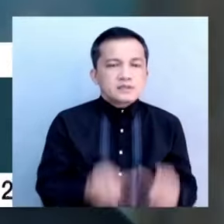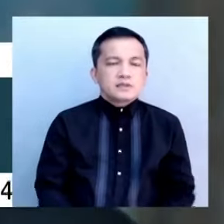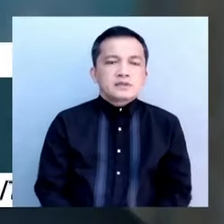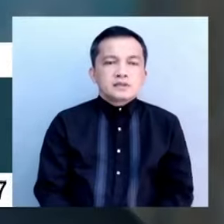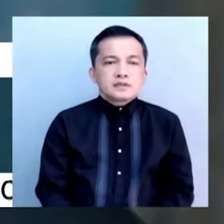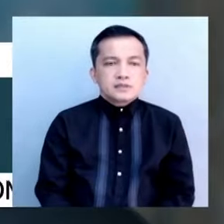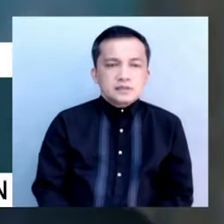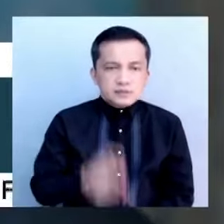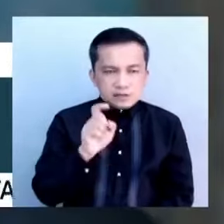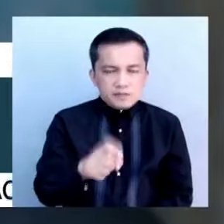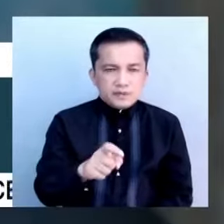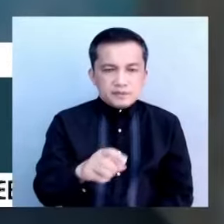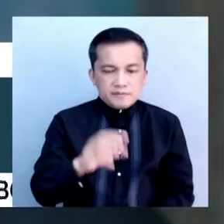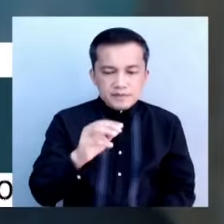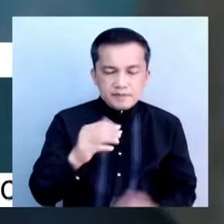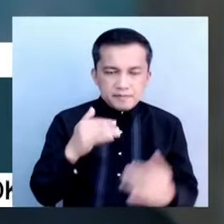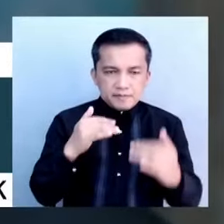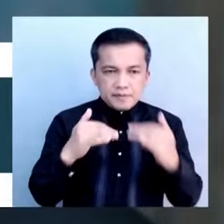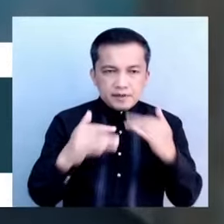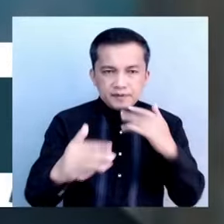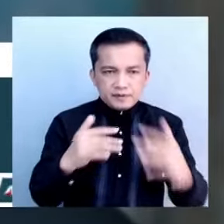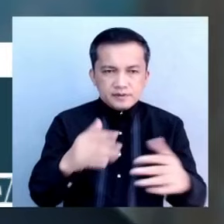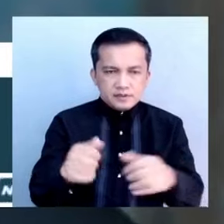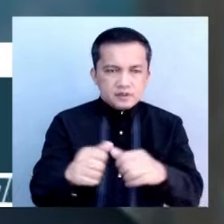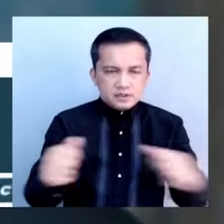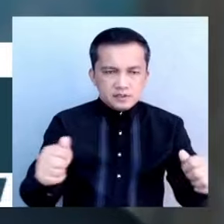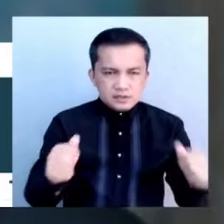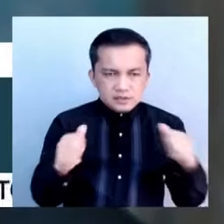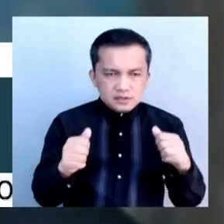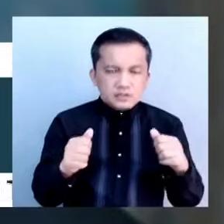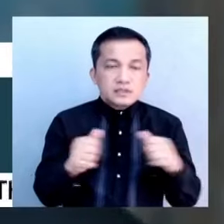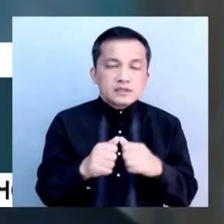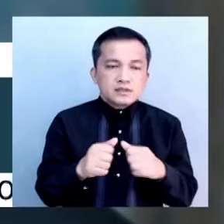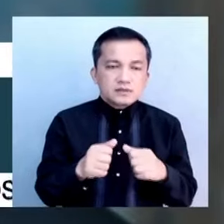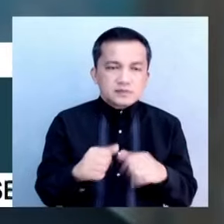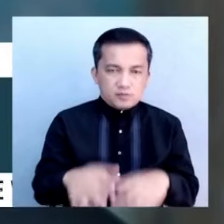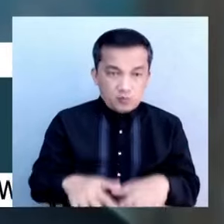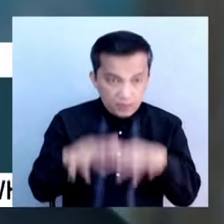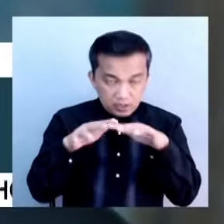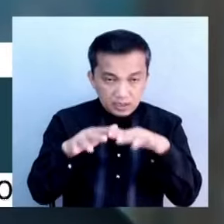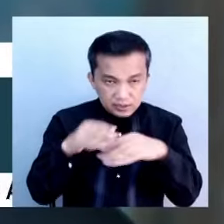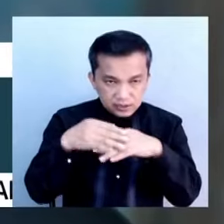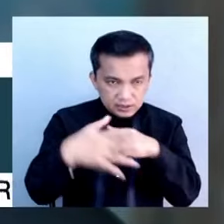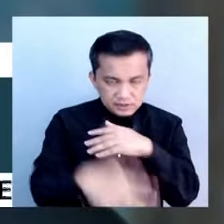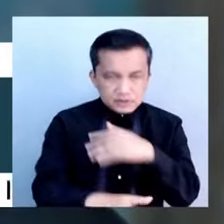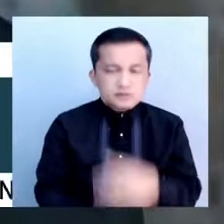silang mapping ng mga areas na likely bumabaha at nagla-landslide.